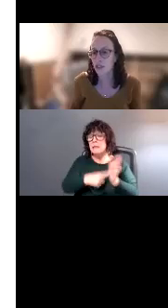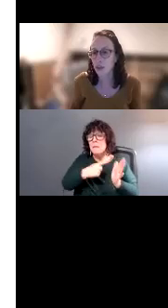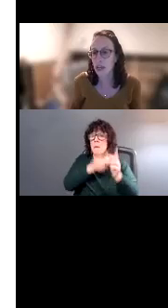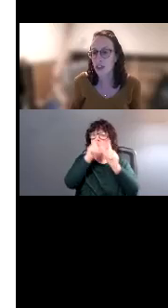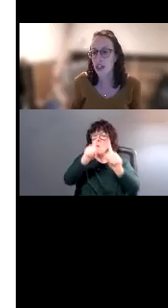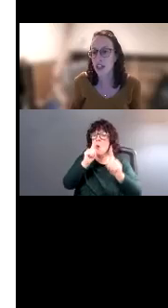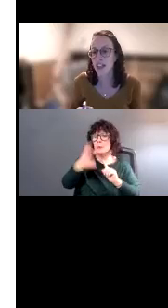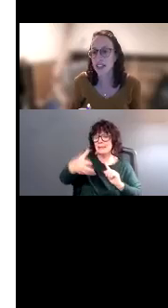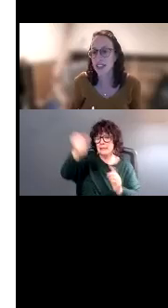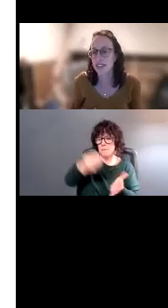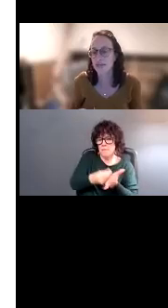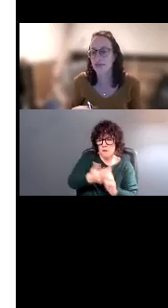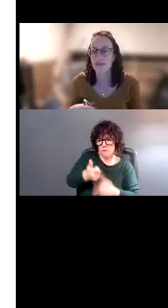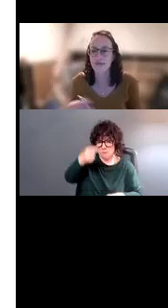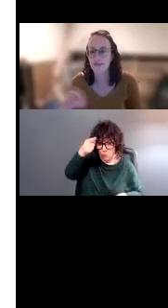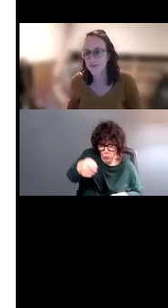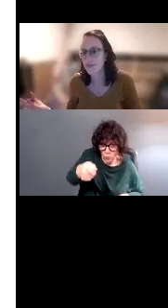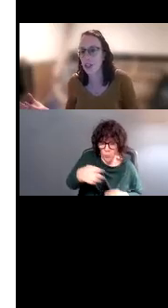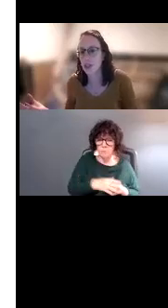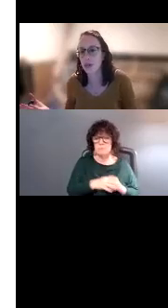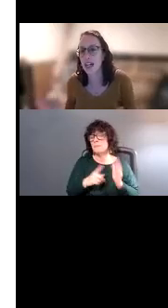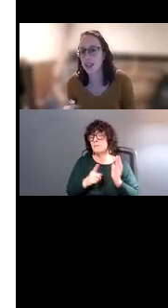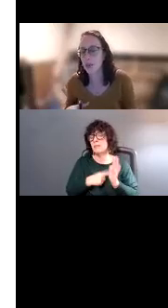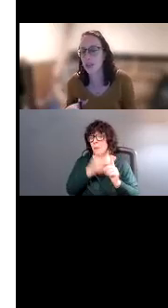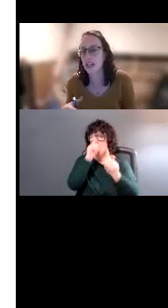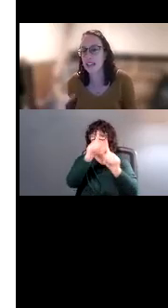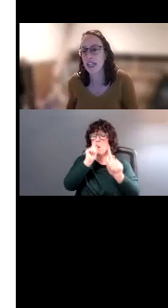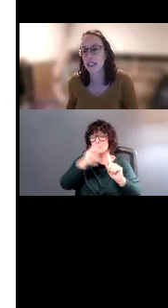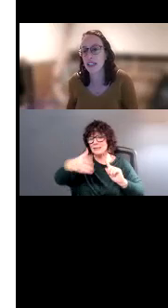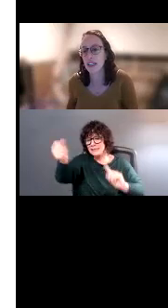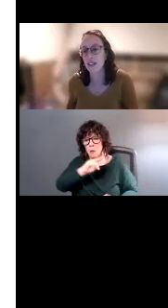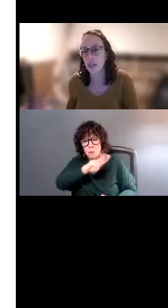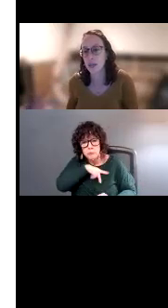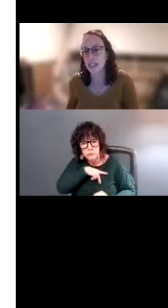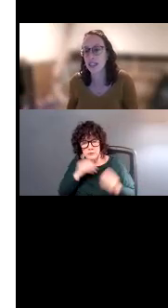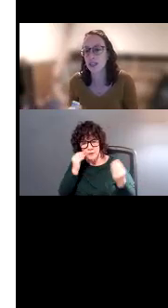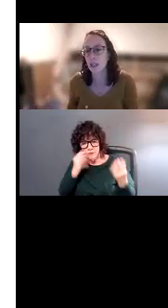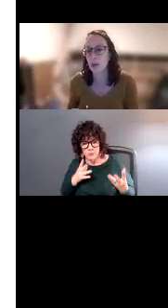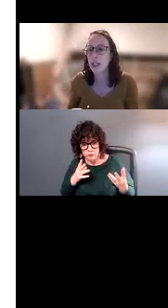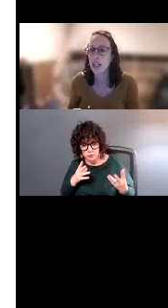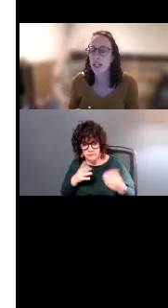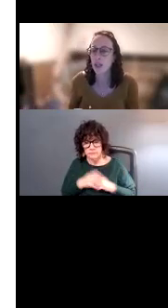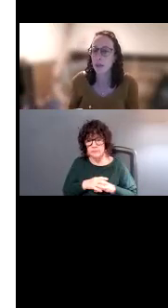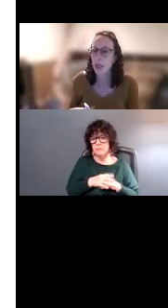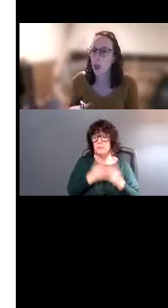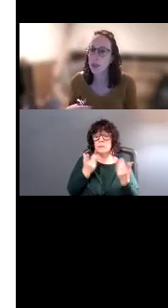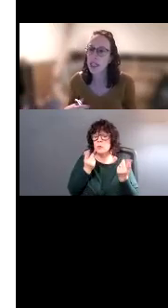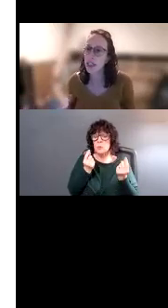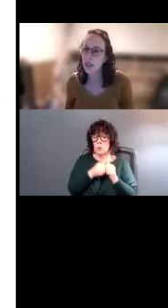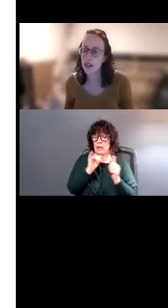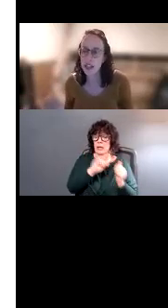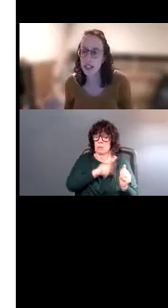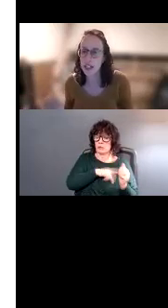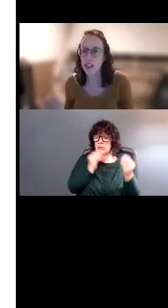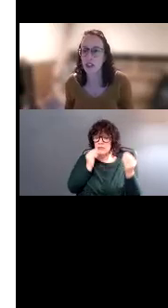personal information is, that's where the identity theft comes in. So it could be